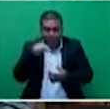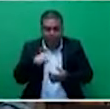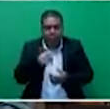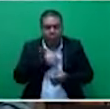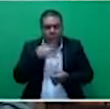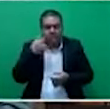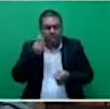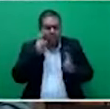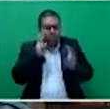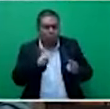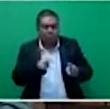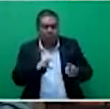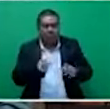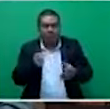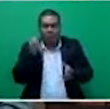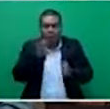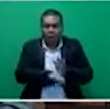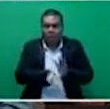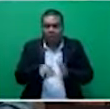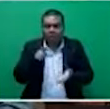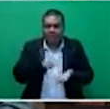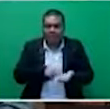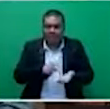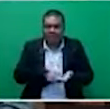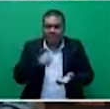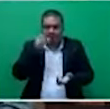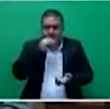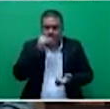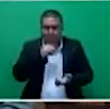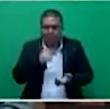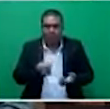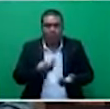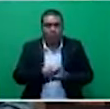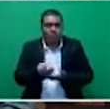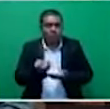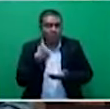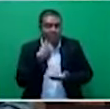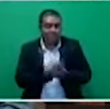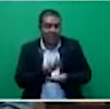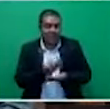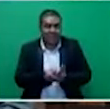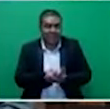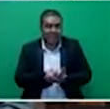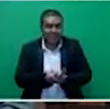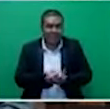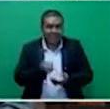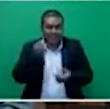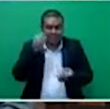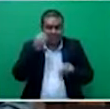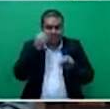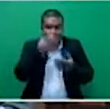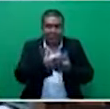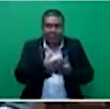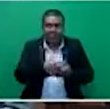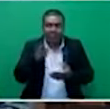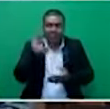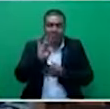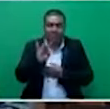to look at various factors like the cost of debt, the ability to refinance debt when it falls due, the exposure to foreign exchange and interest